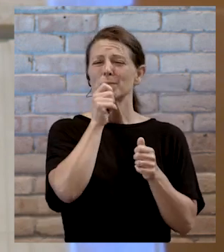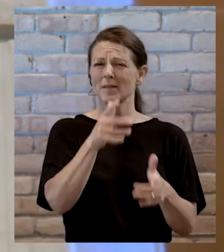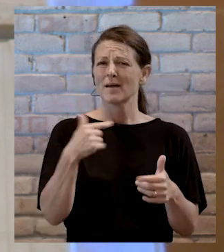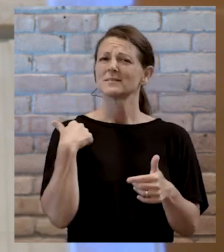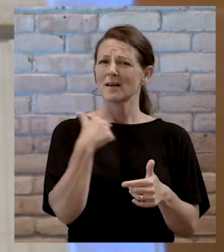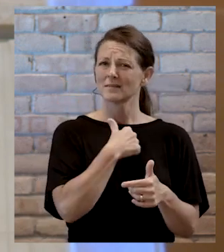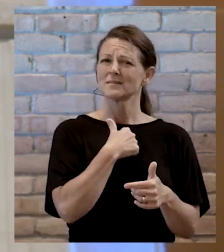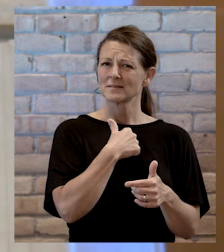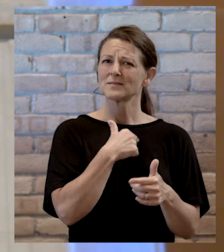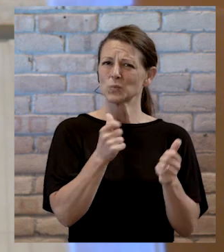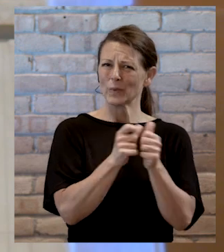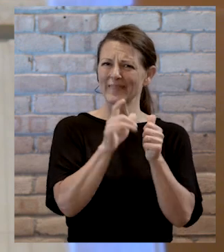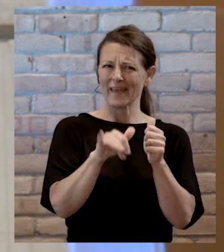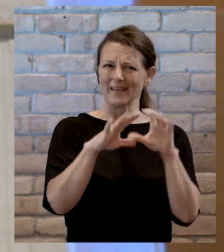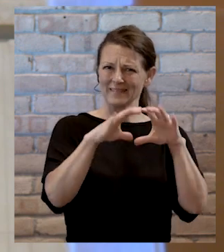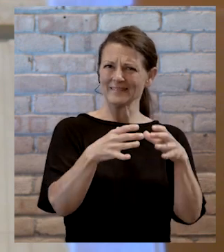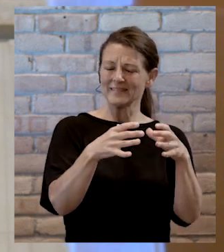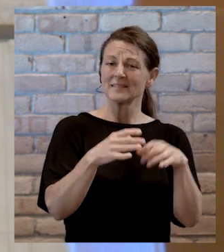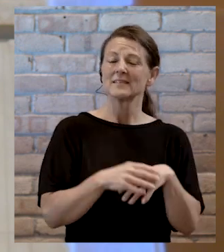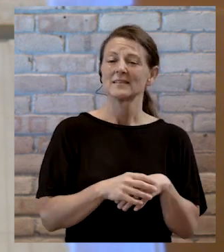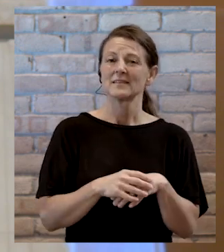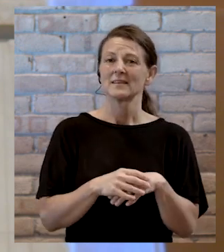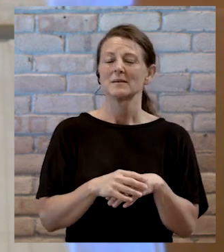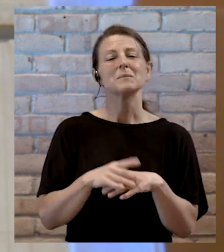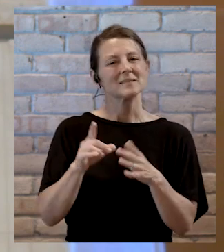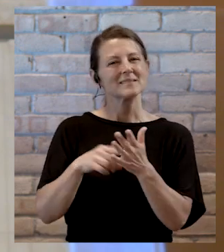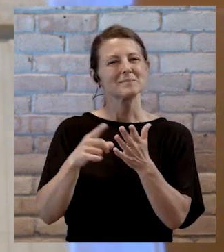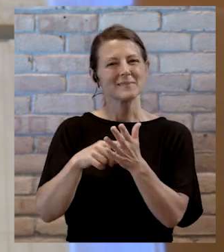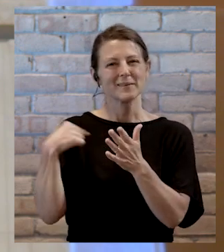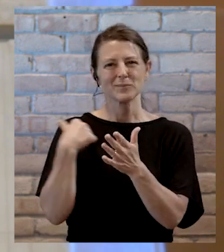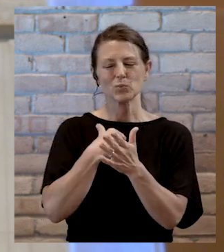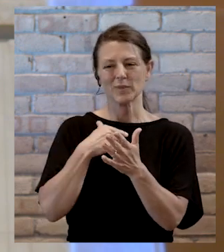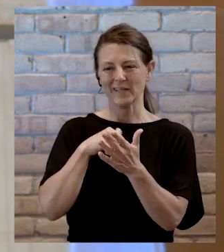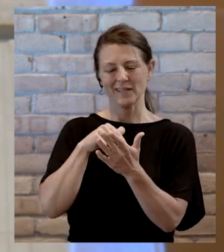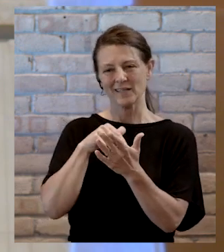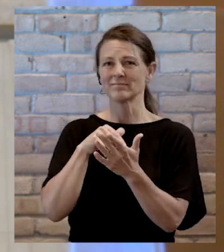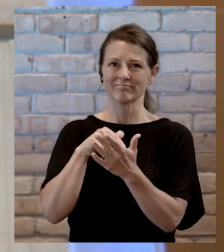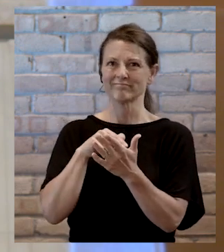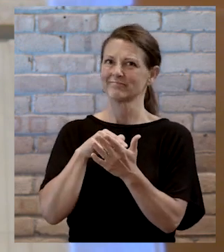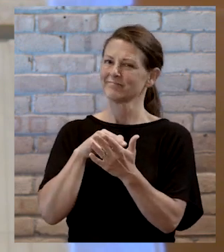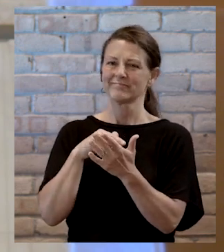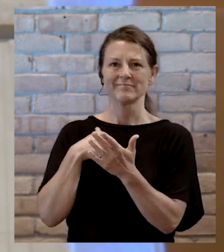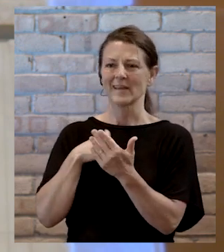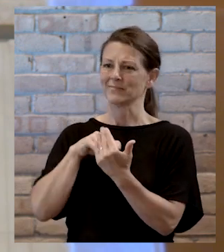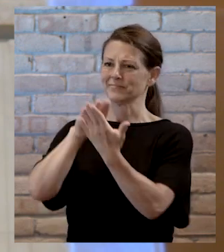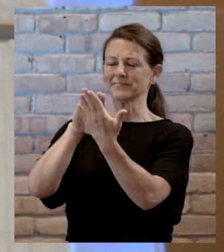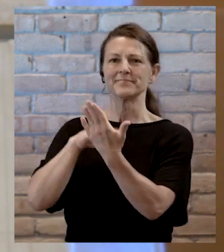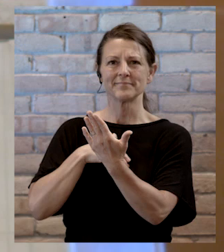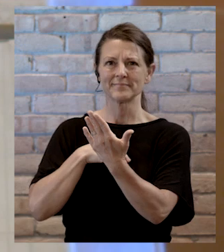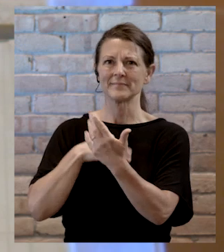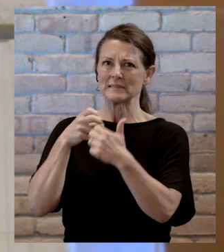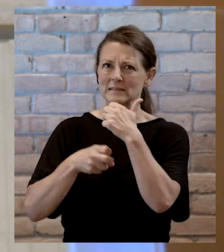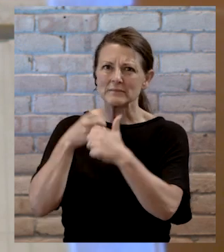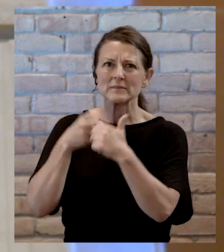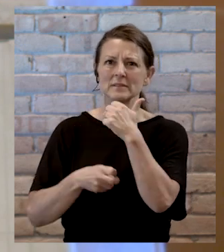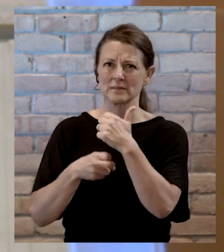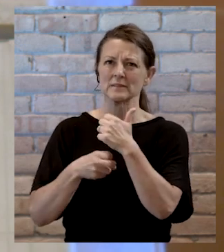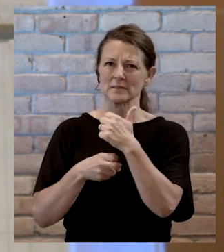others. But during those trials that we face, we pray that you would also bring comfort and